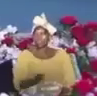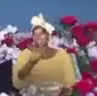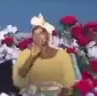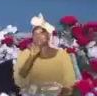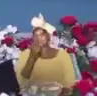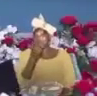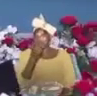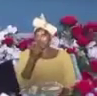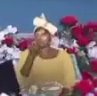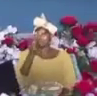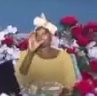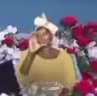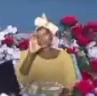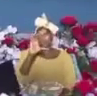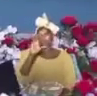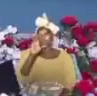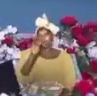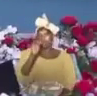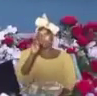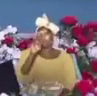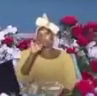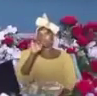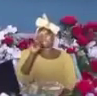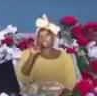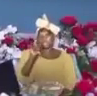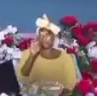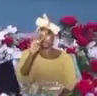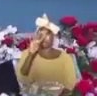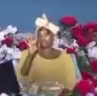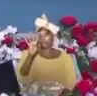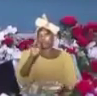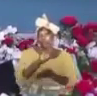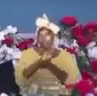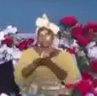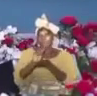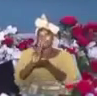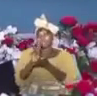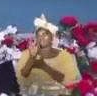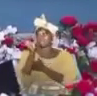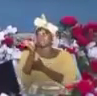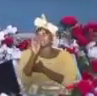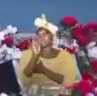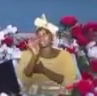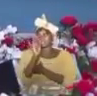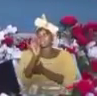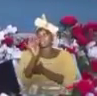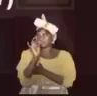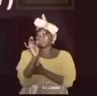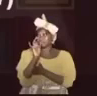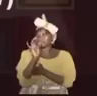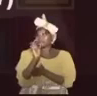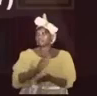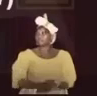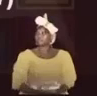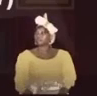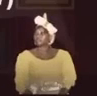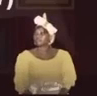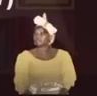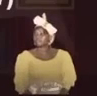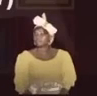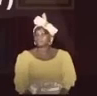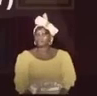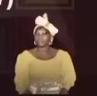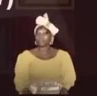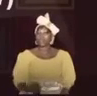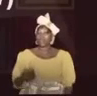Corinthians 4 and verse 8. Please, media, help us. 2 Corinthians chapter 4 and